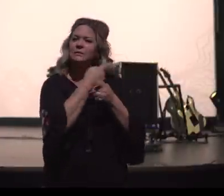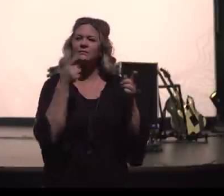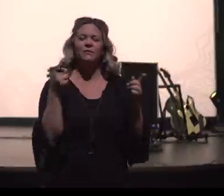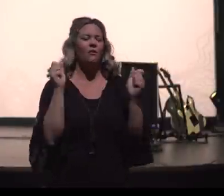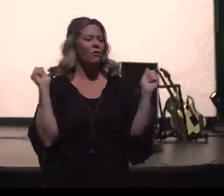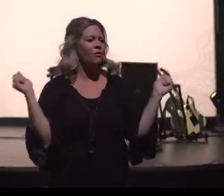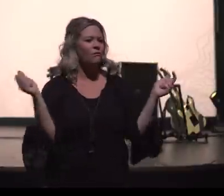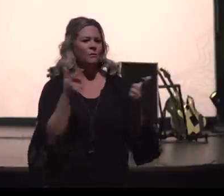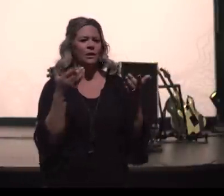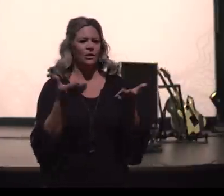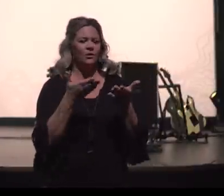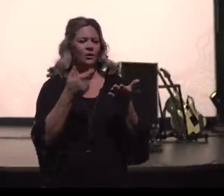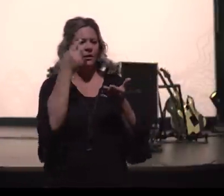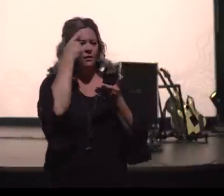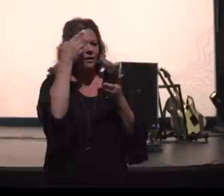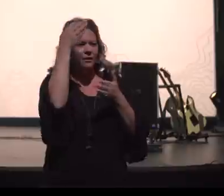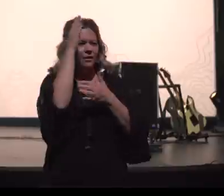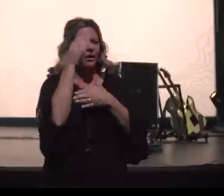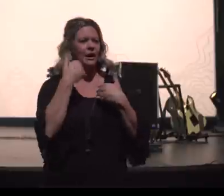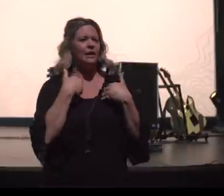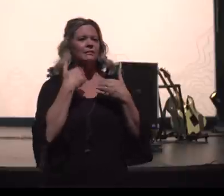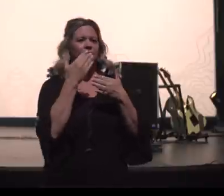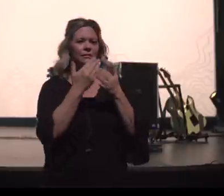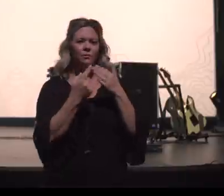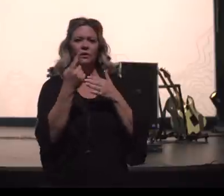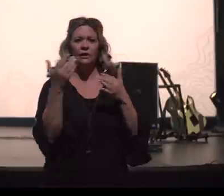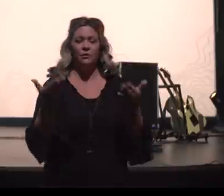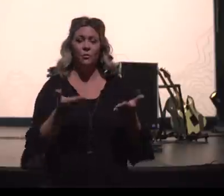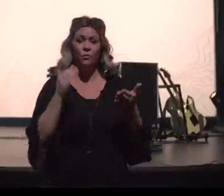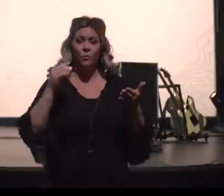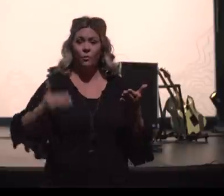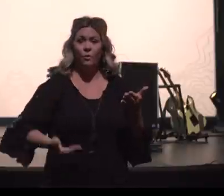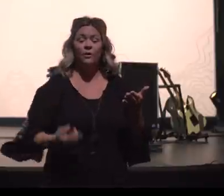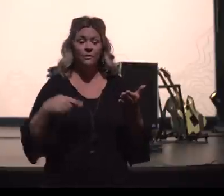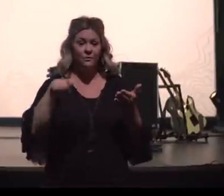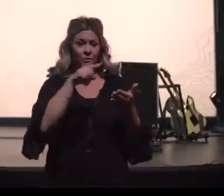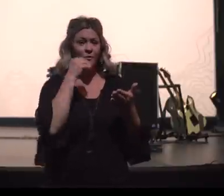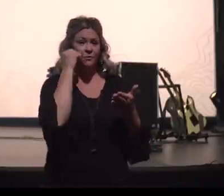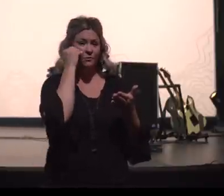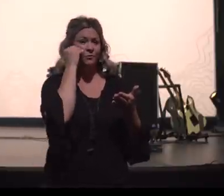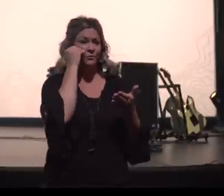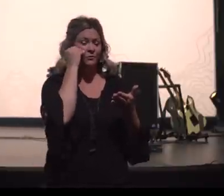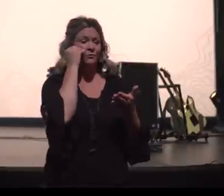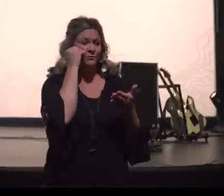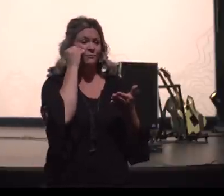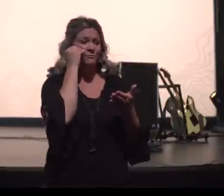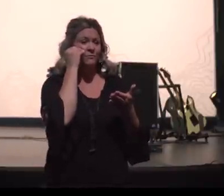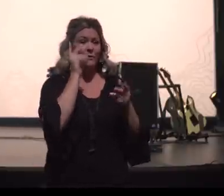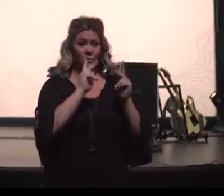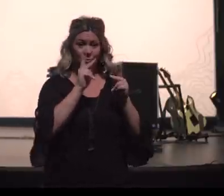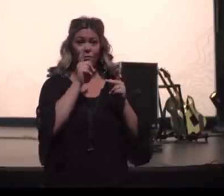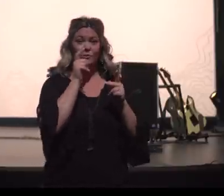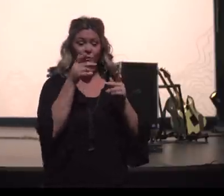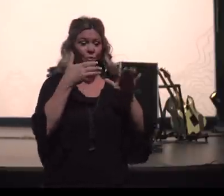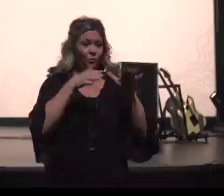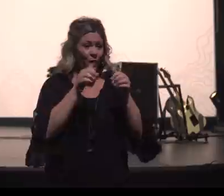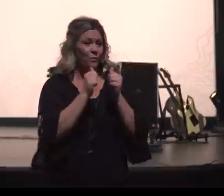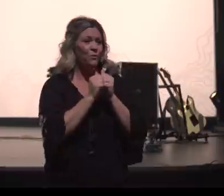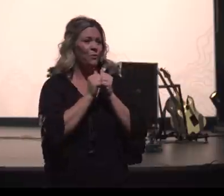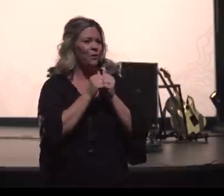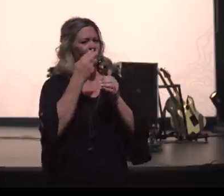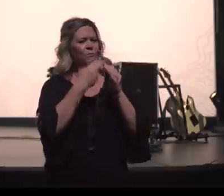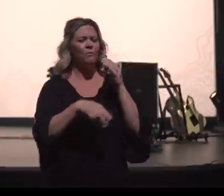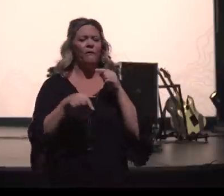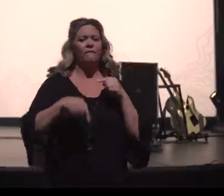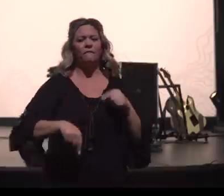everyone here, I think God has some of you here to welcome you home. Even those of you that walk in with kind of